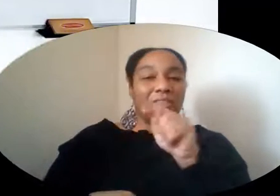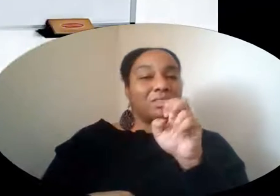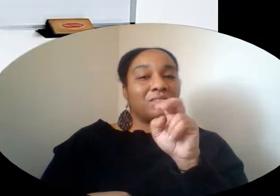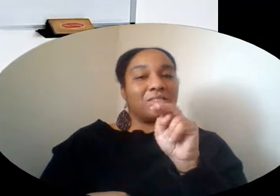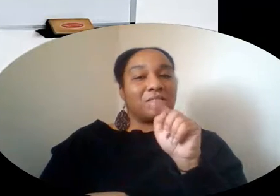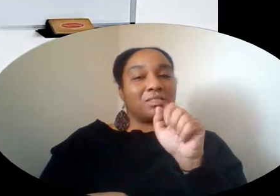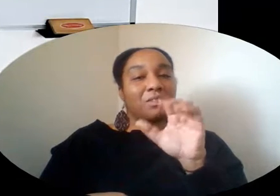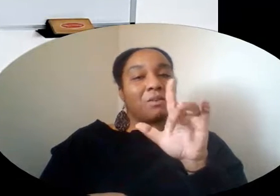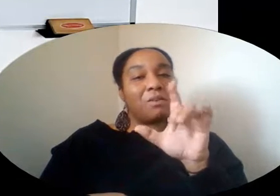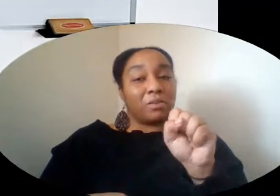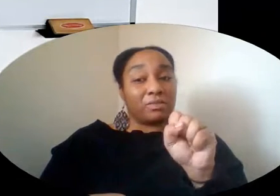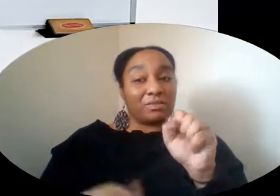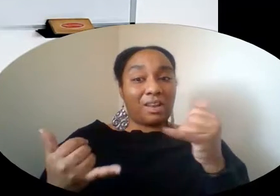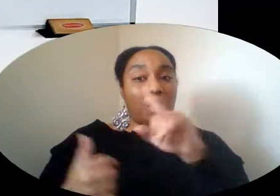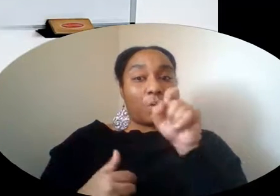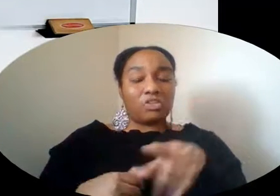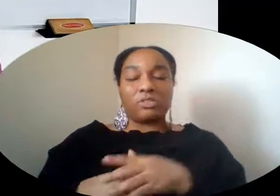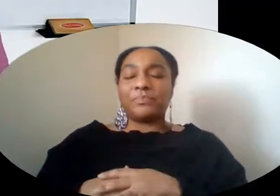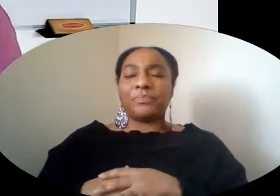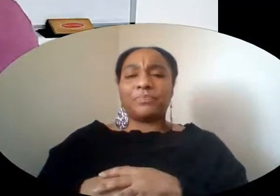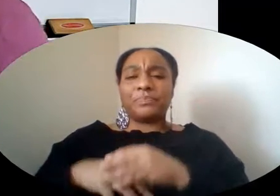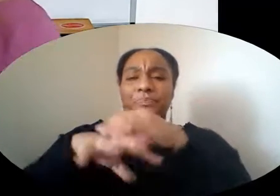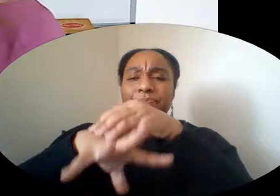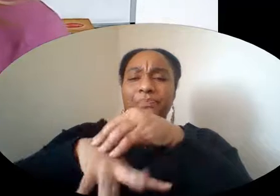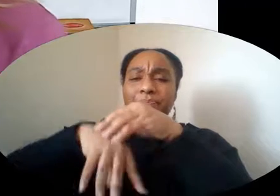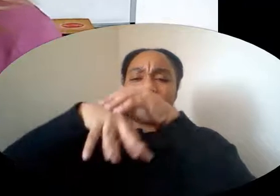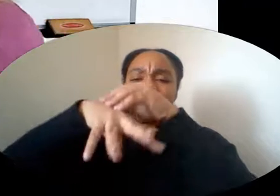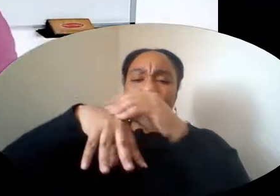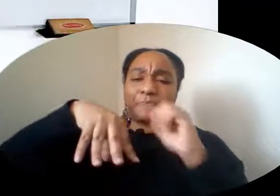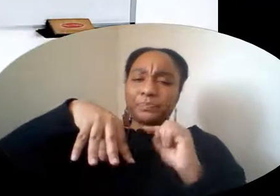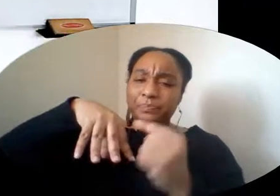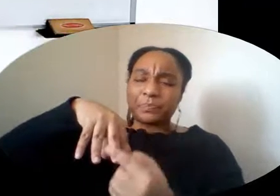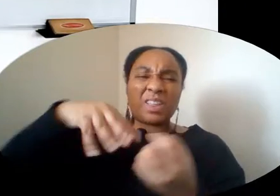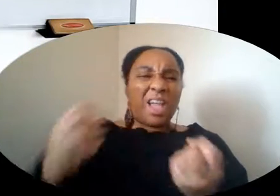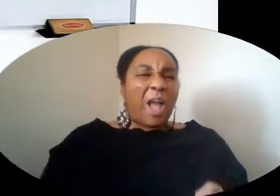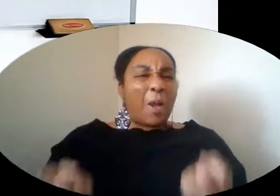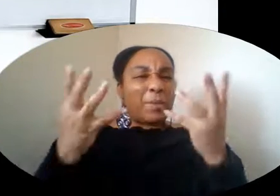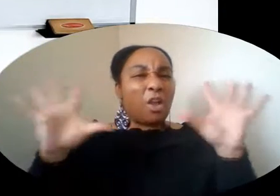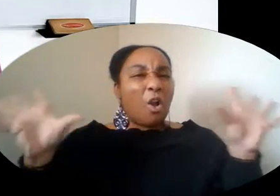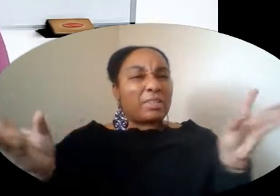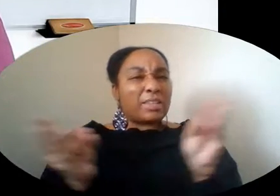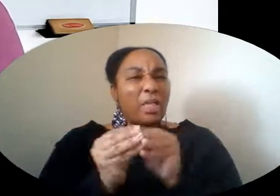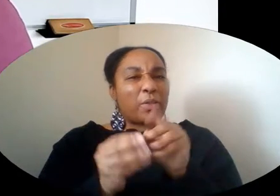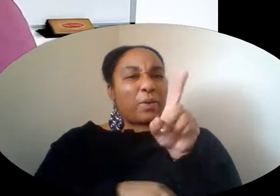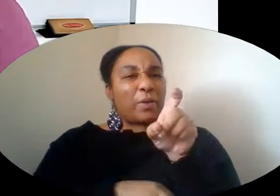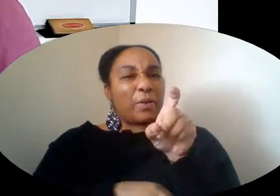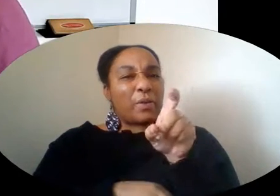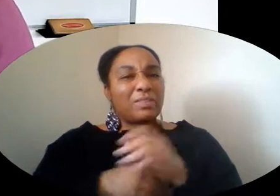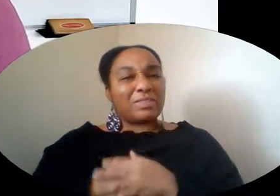right, here's our big question. How many tentacles do they have all